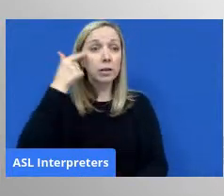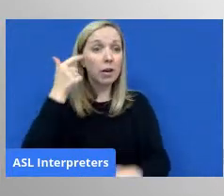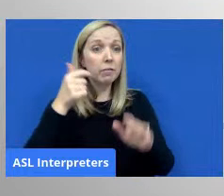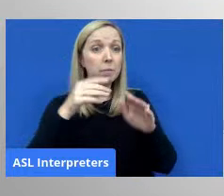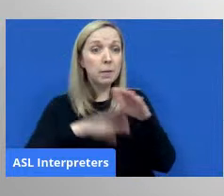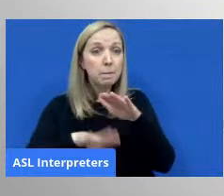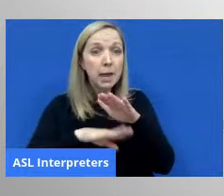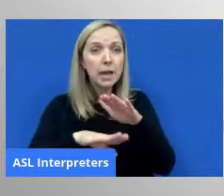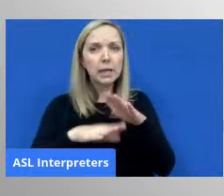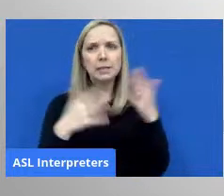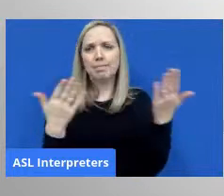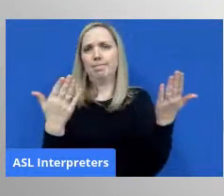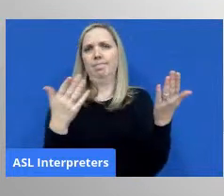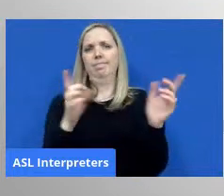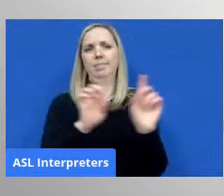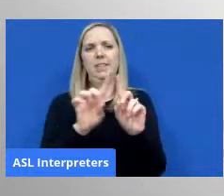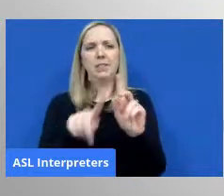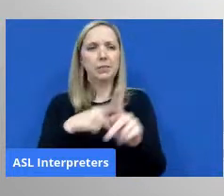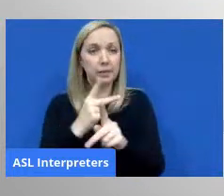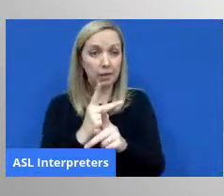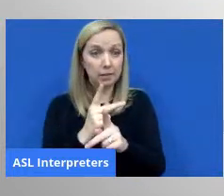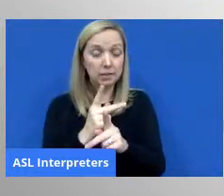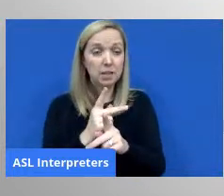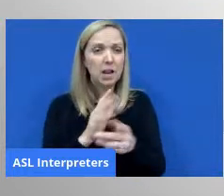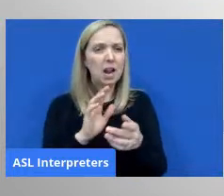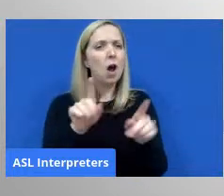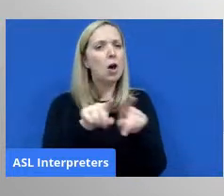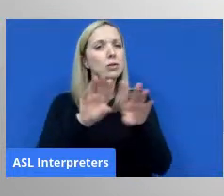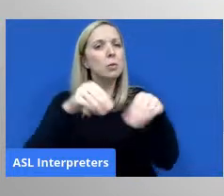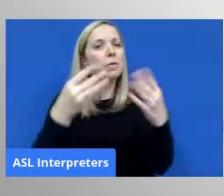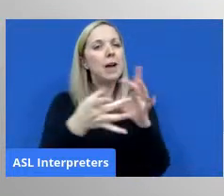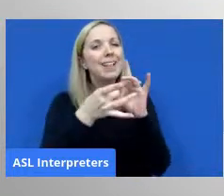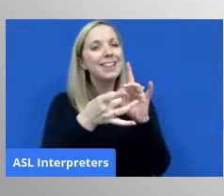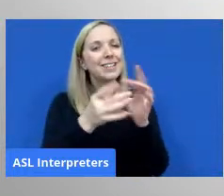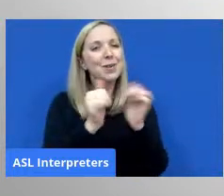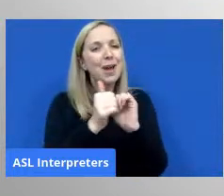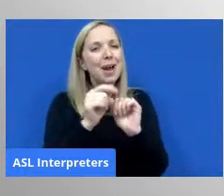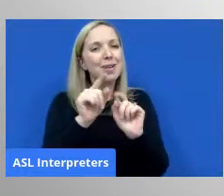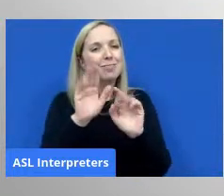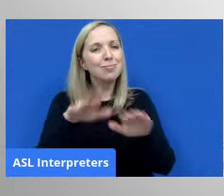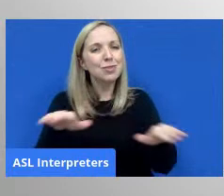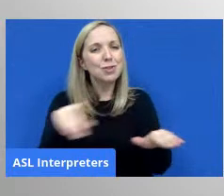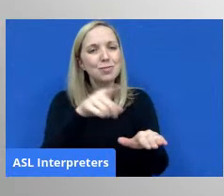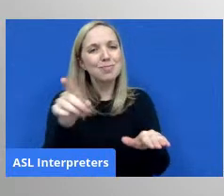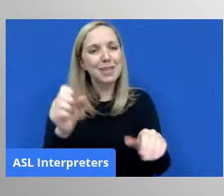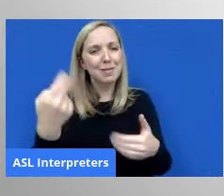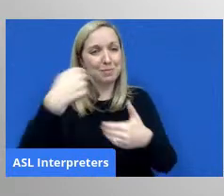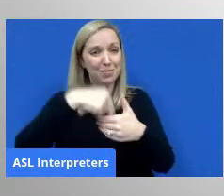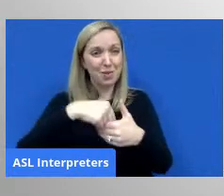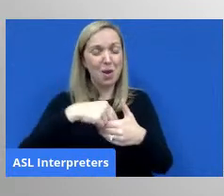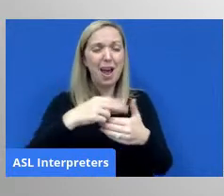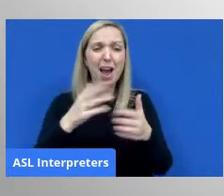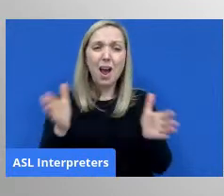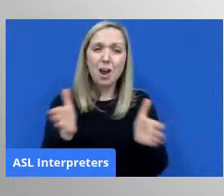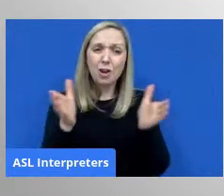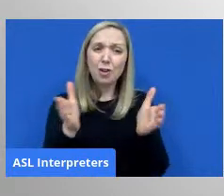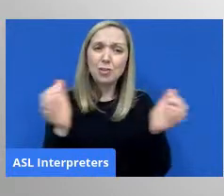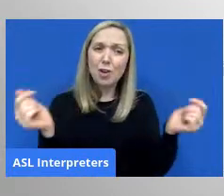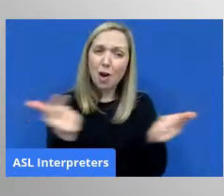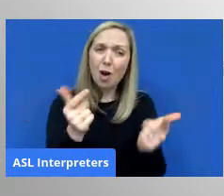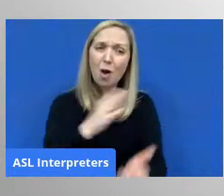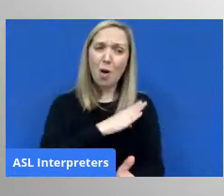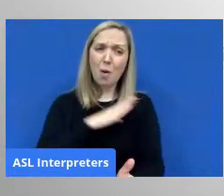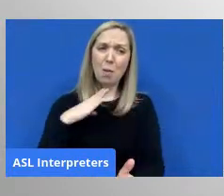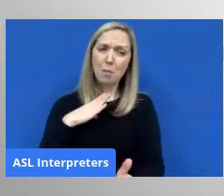how their kids can participate. So anyway, I just encourage all board members to attend. And for new